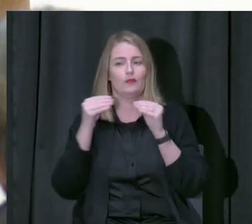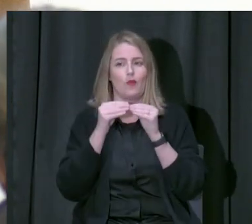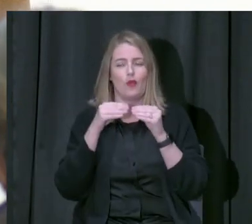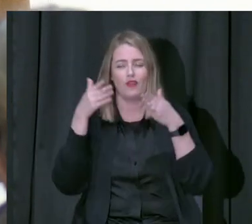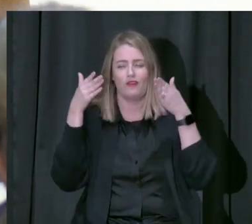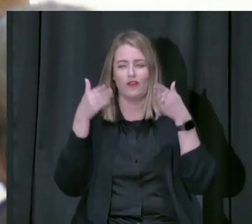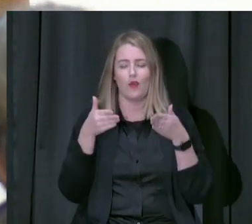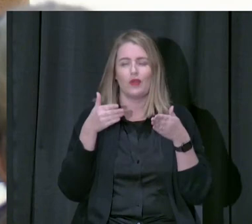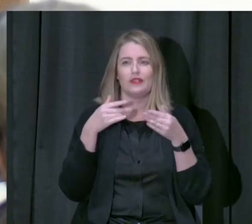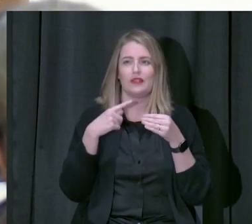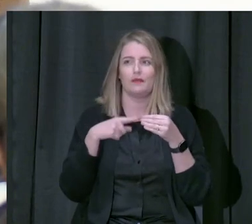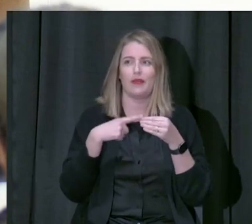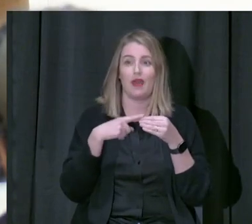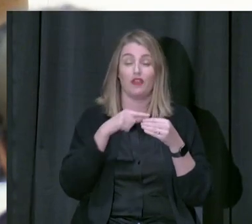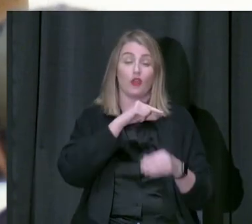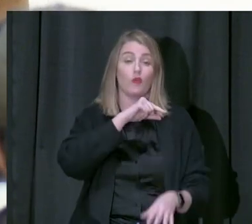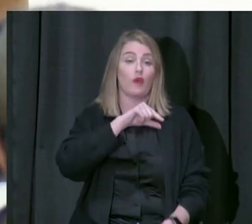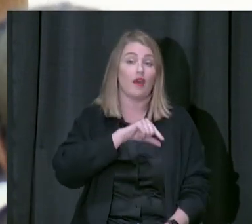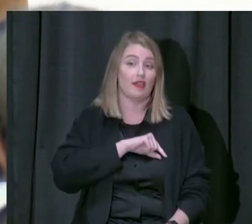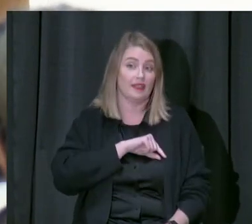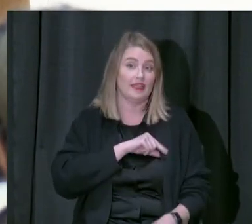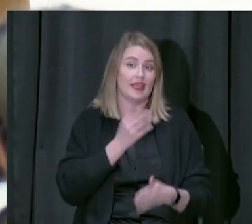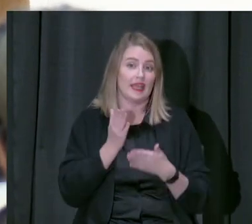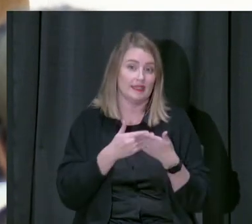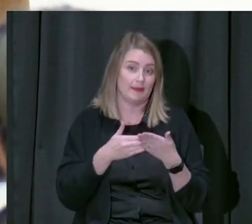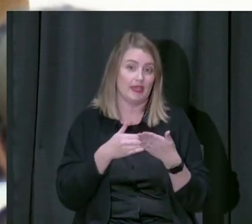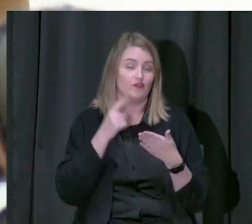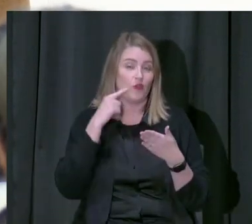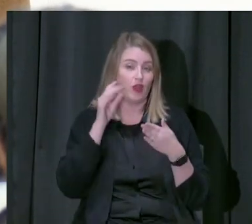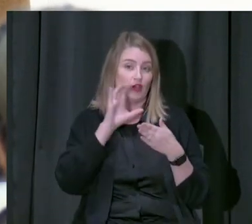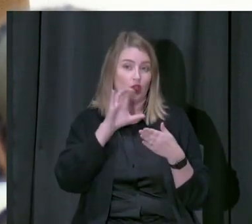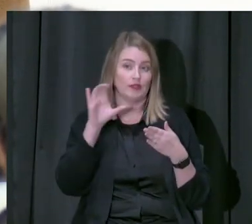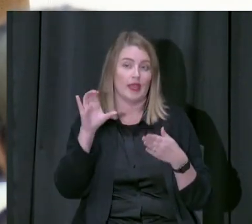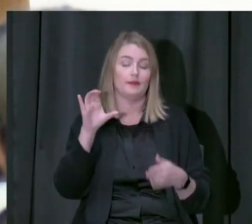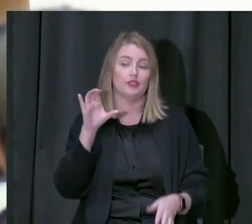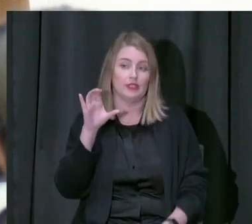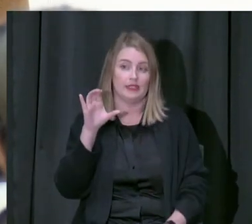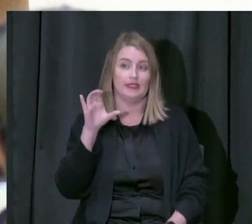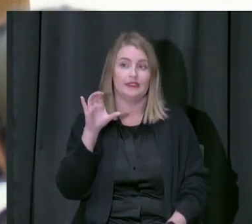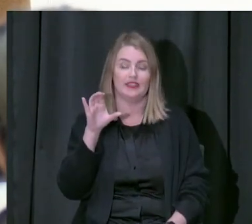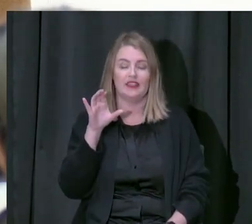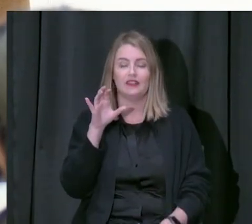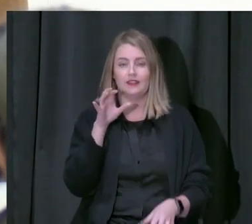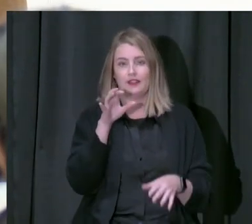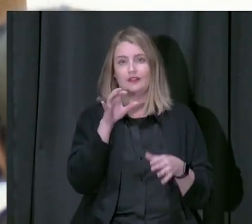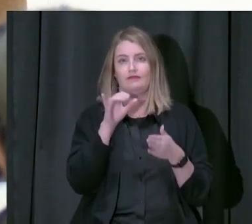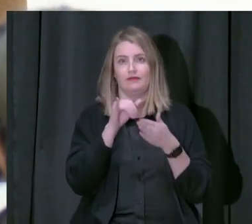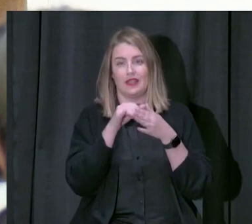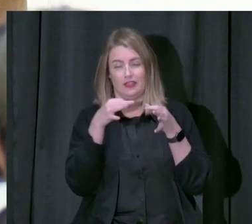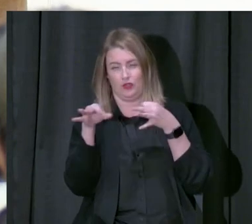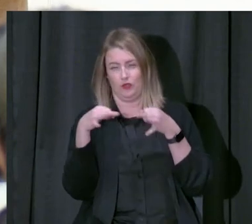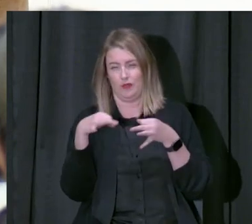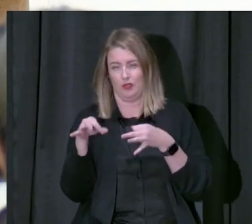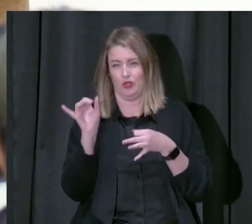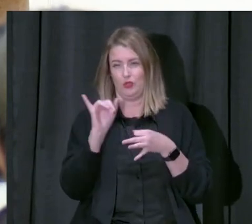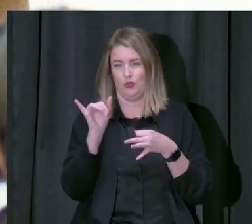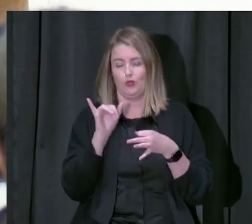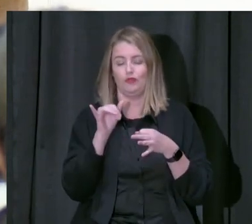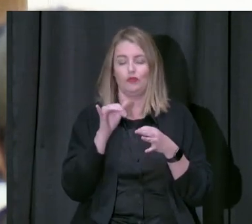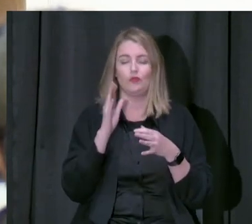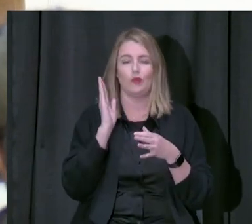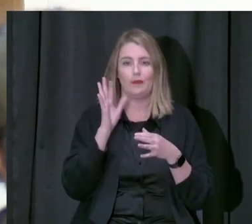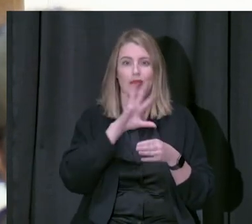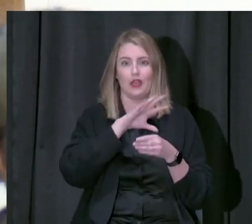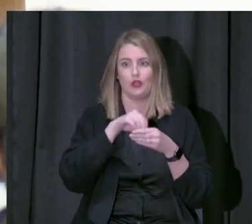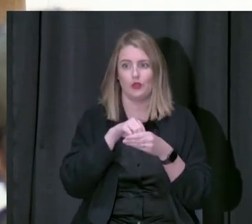focus on like the quality aspect of closed captions and audio descriptions. For the case of audio descriptions, this will be